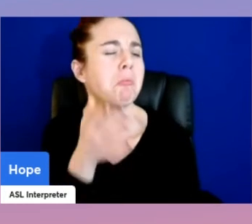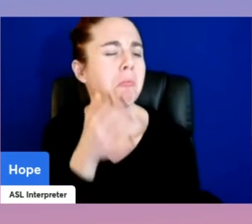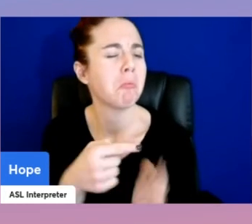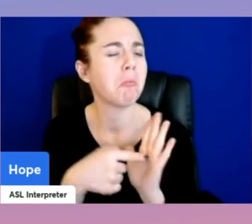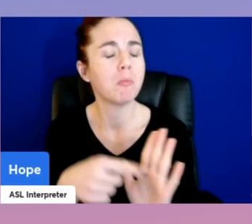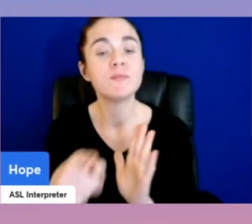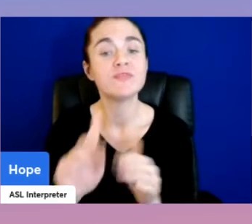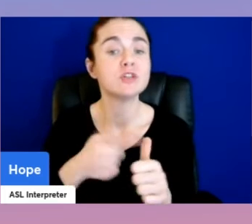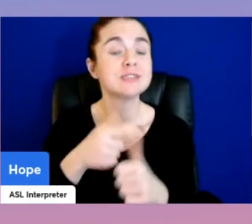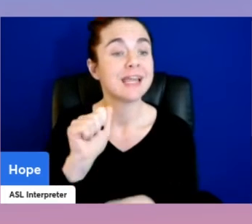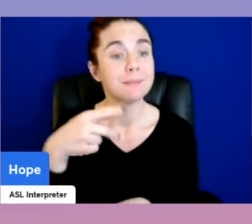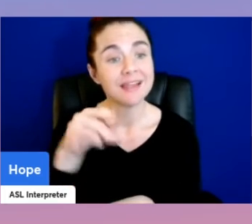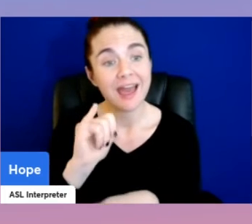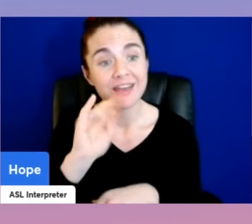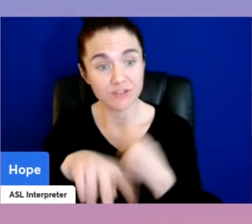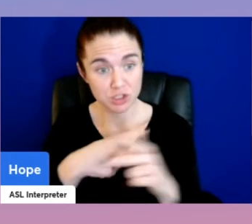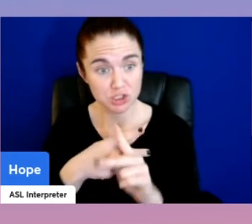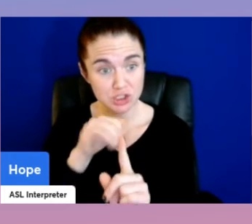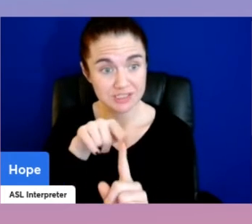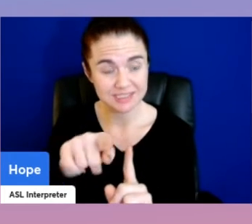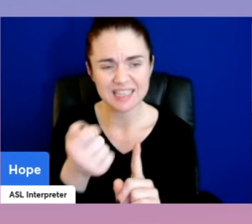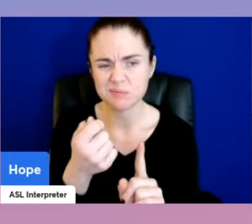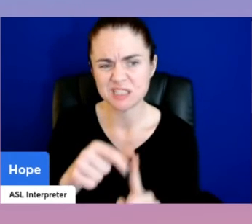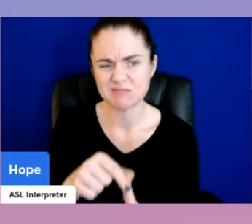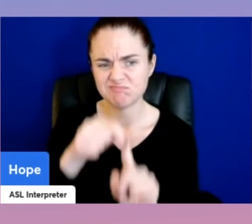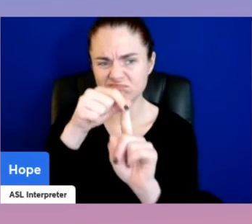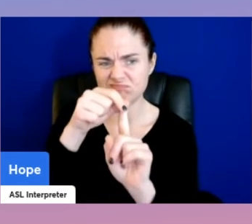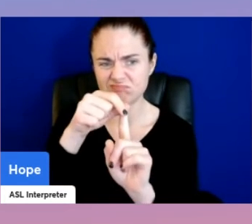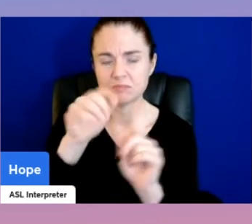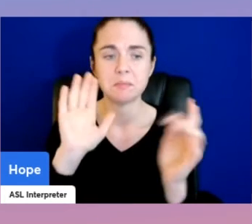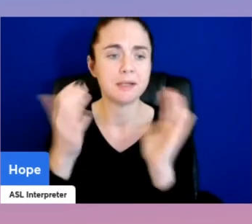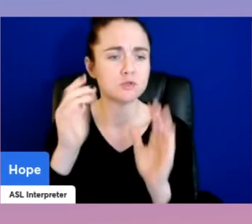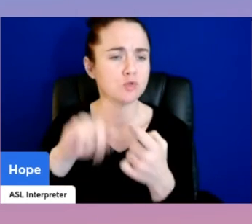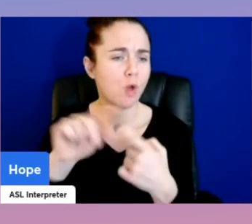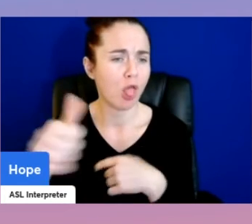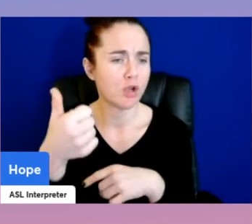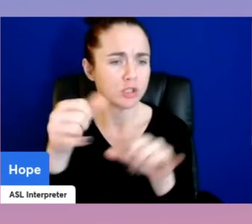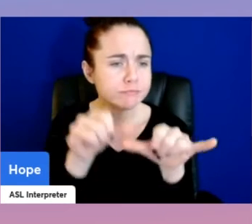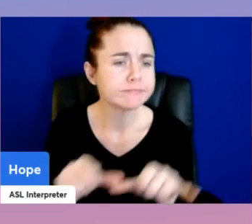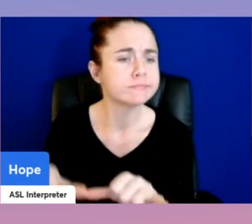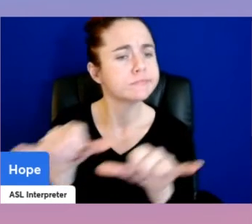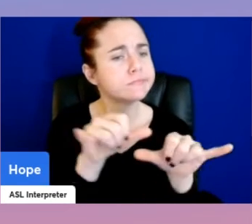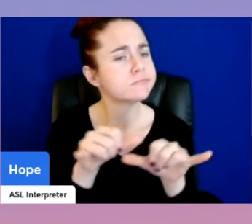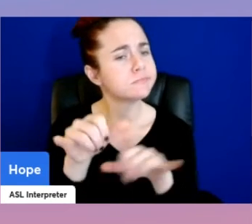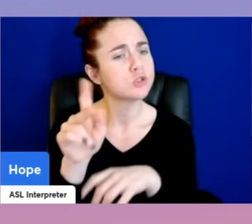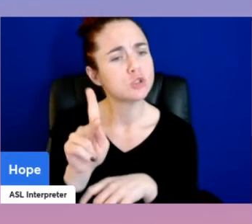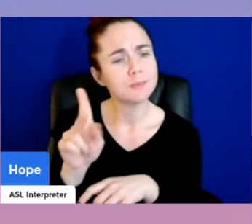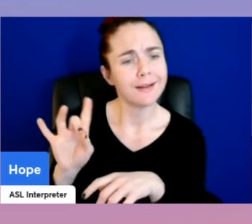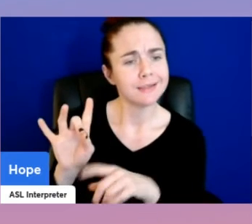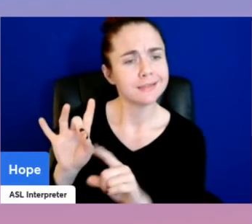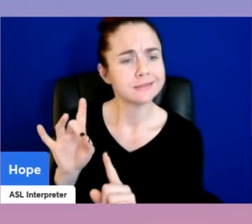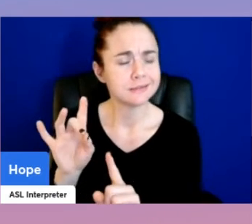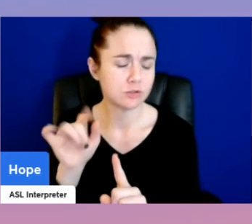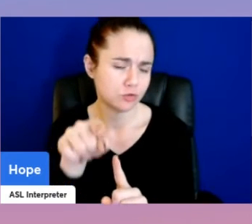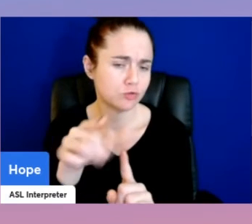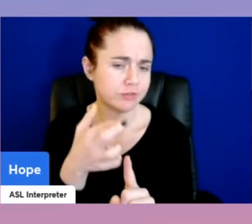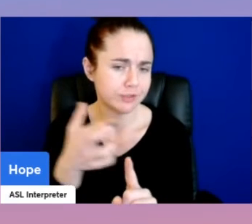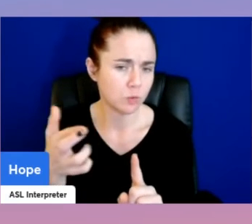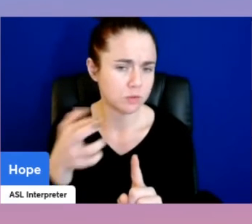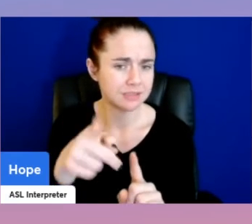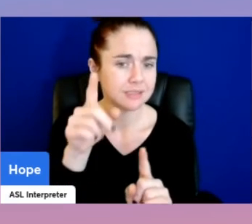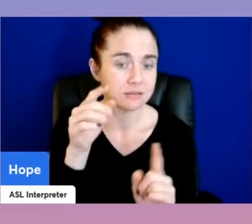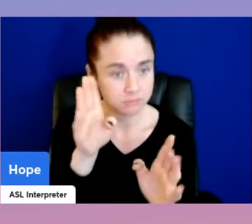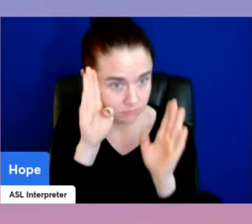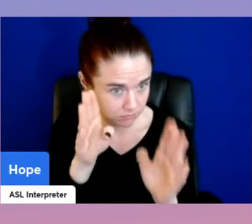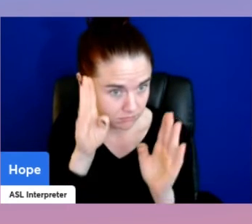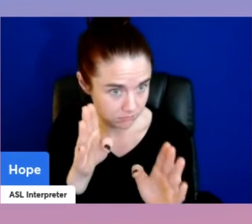API version is a little bit different than other standard Kubernetes resources, so pay close in mind. And